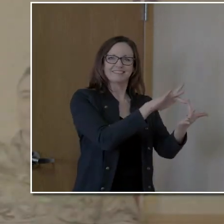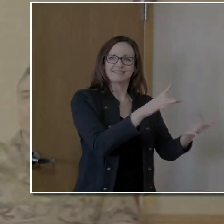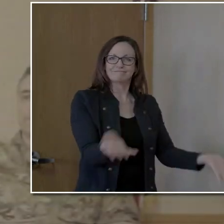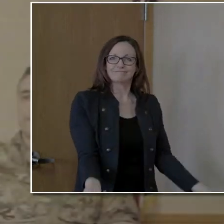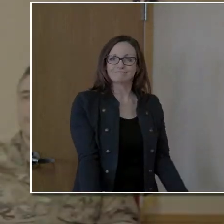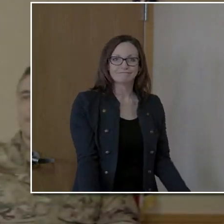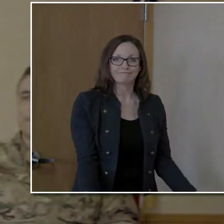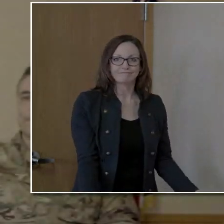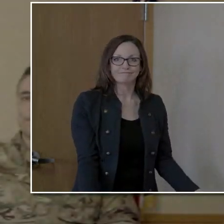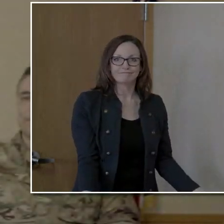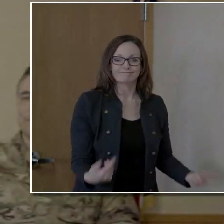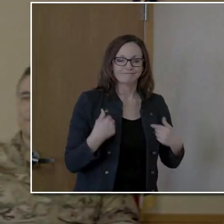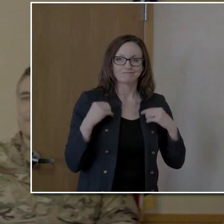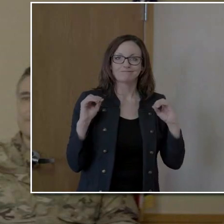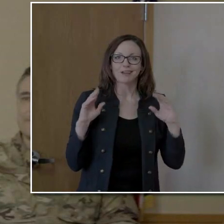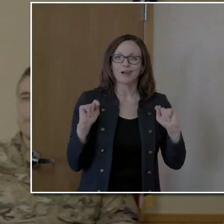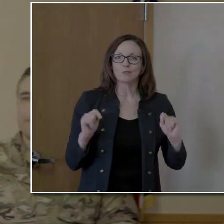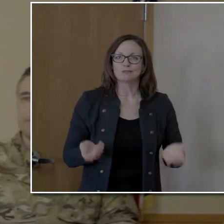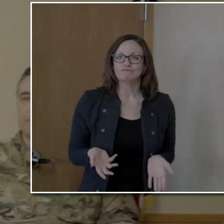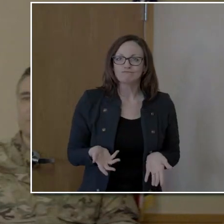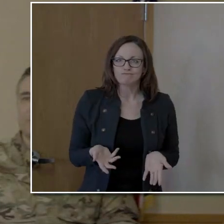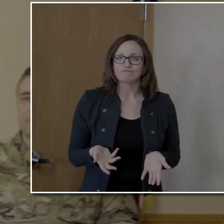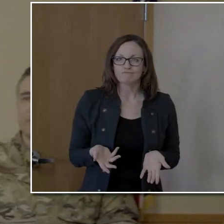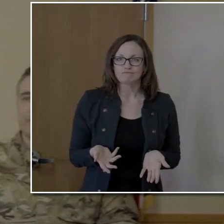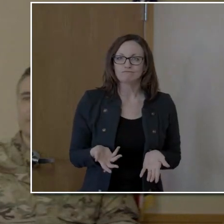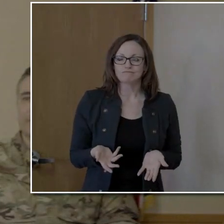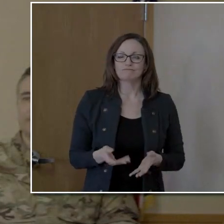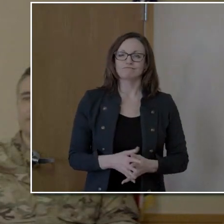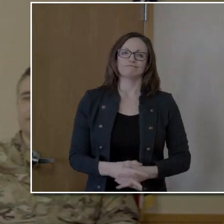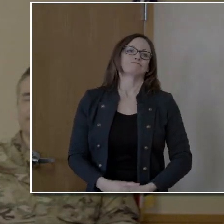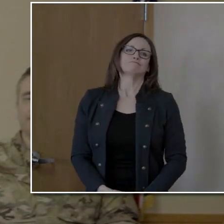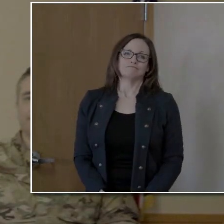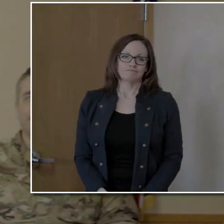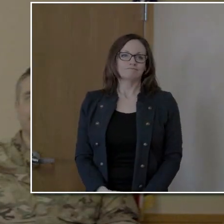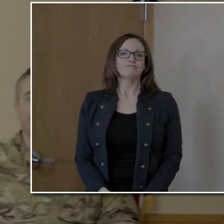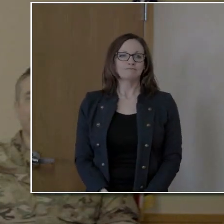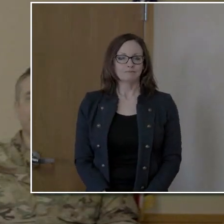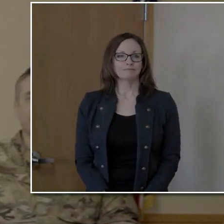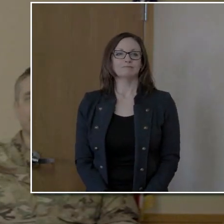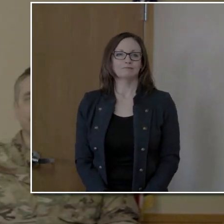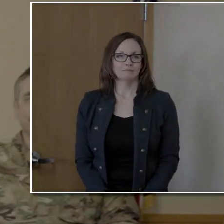Thank you. We'll next go to Brendan Cullerton with CBS 58.